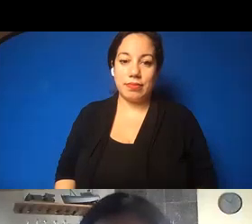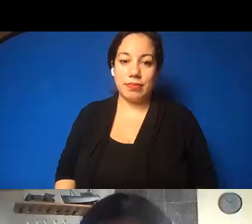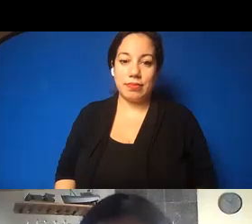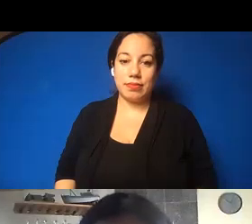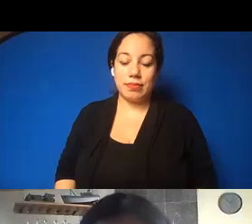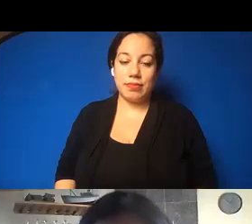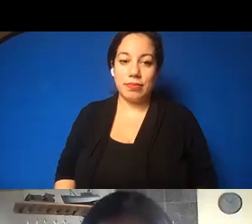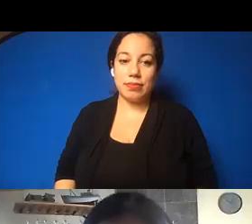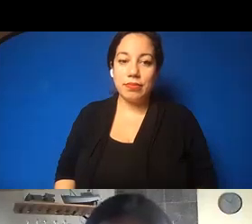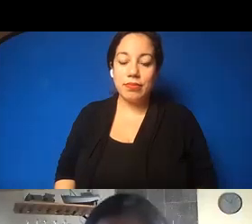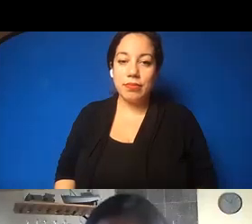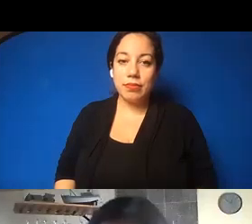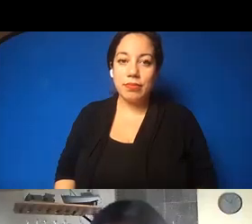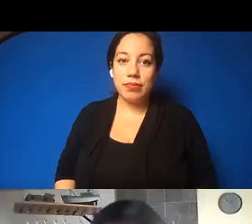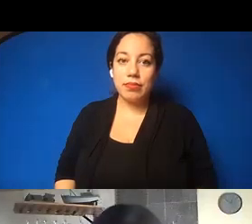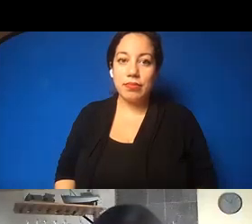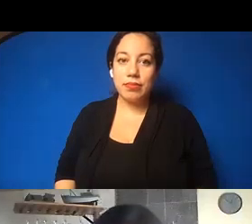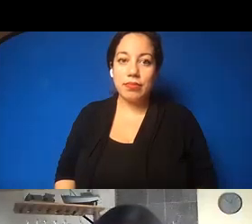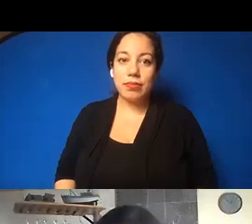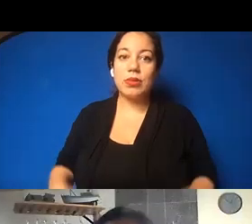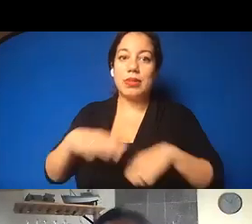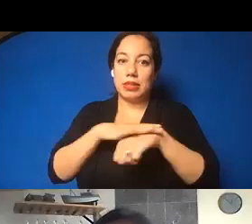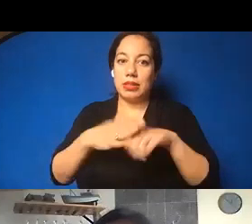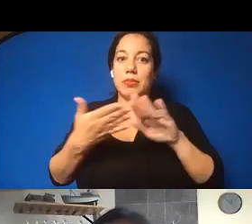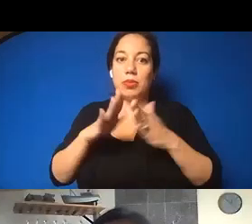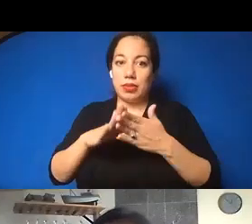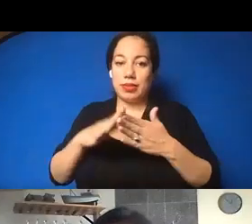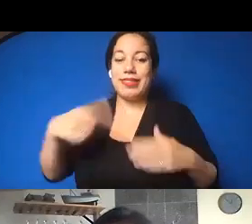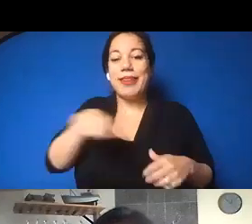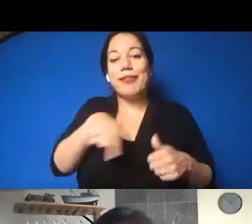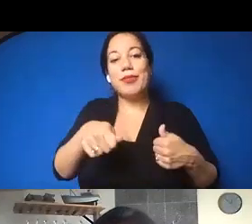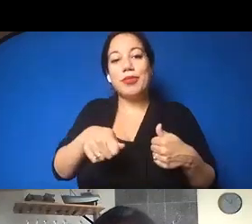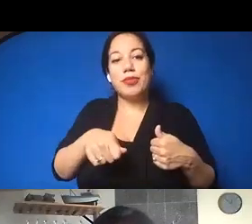So indigenous communities have attempted to